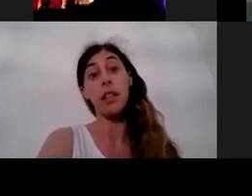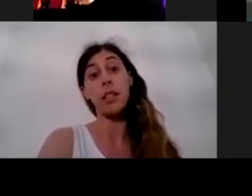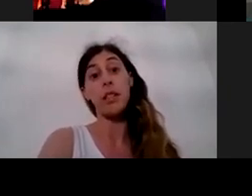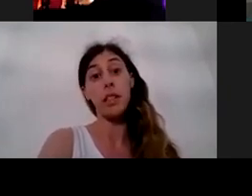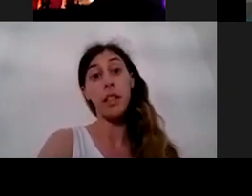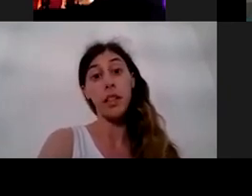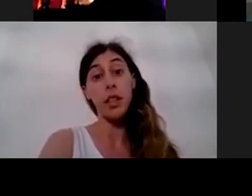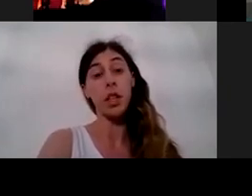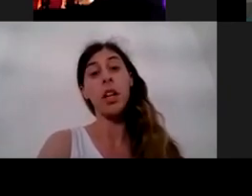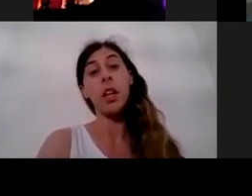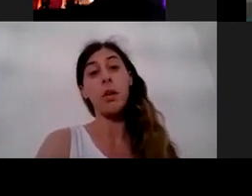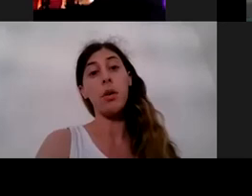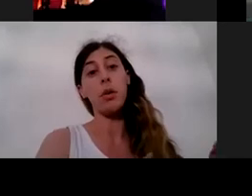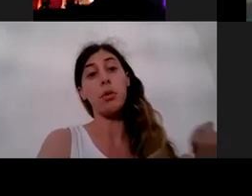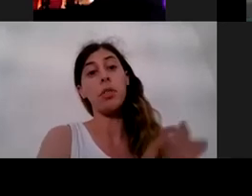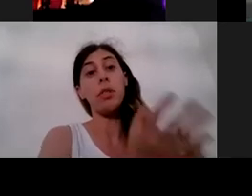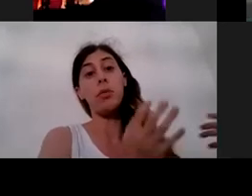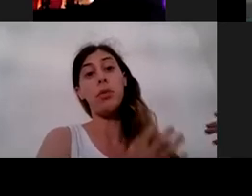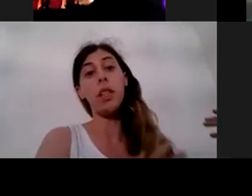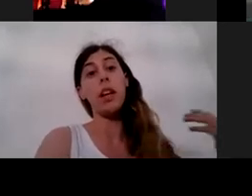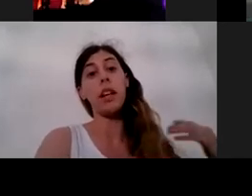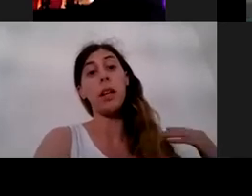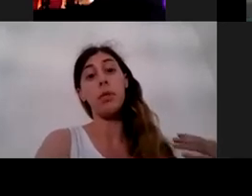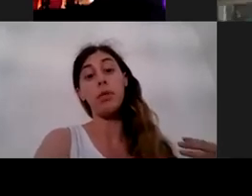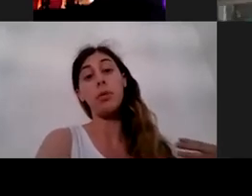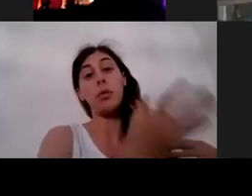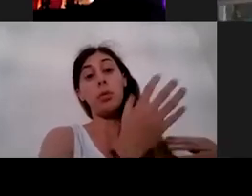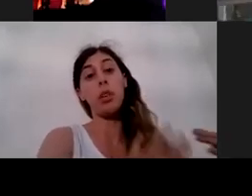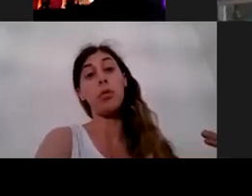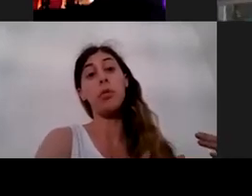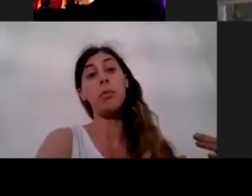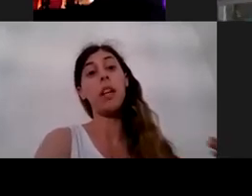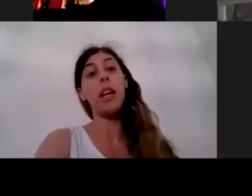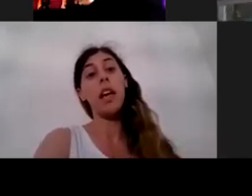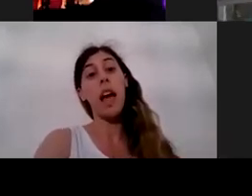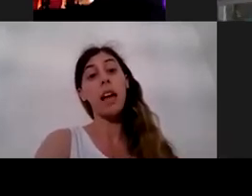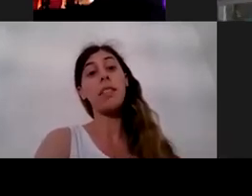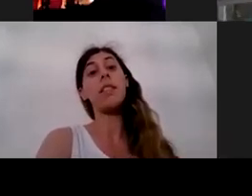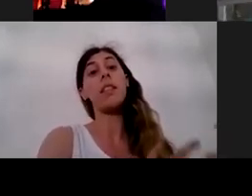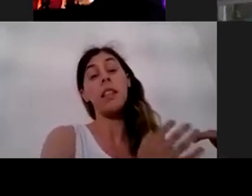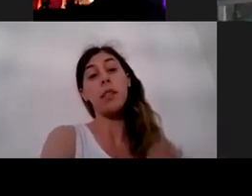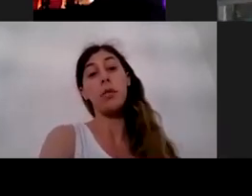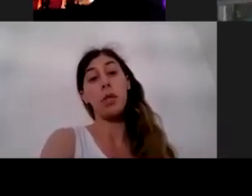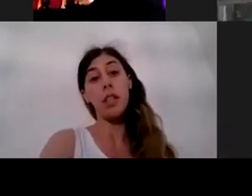Marseille is a very poor city, some of the most underserved